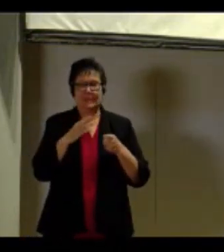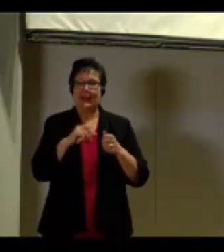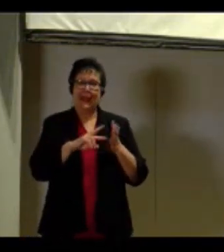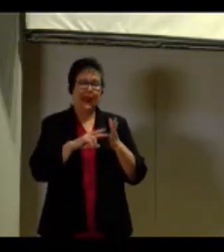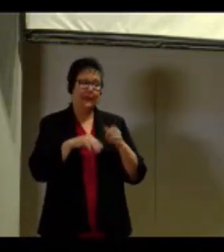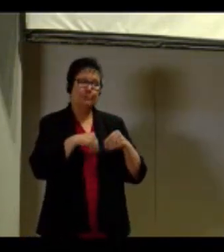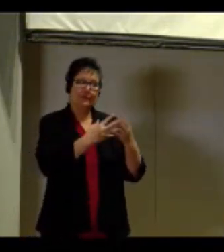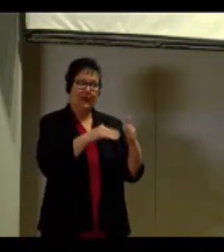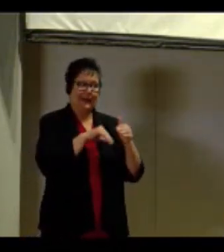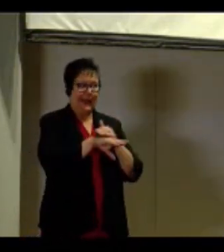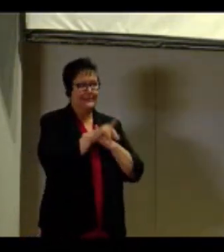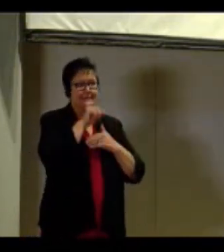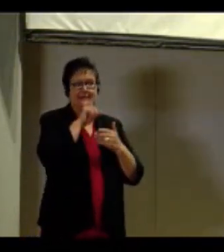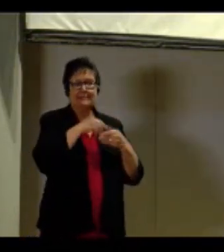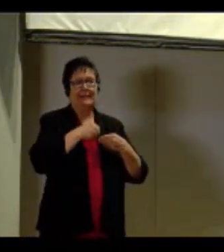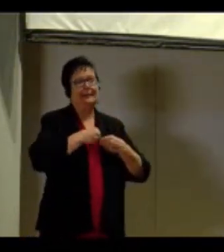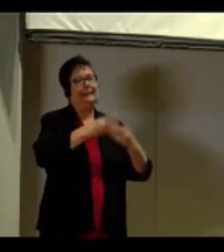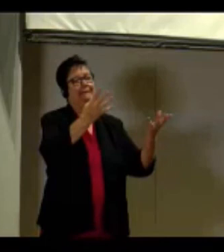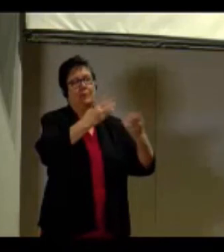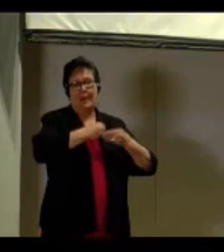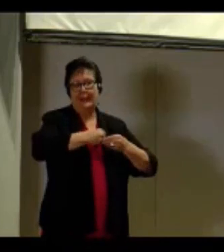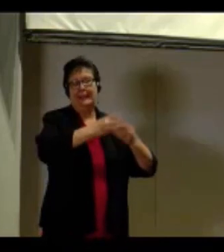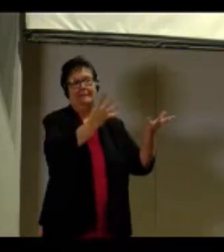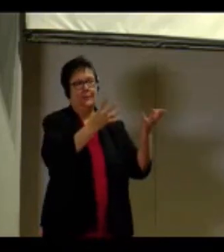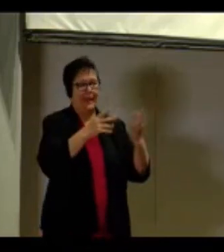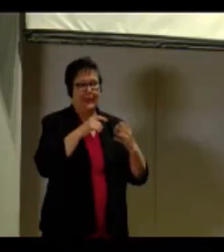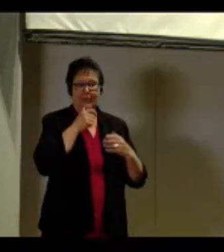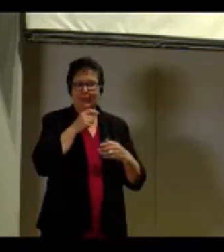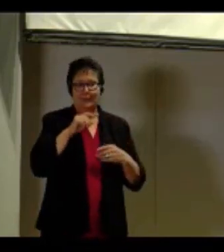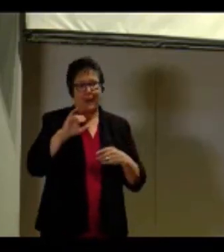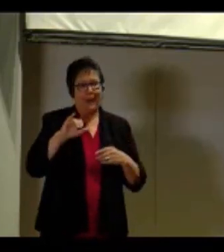away just to their own loss.